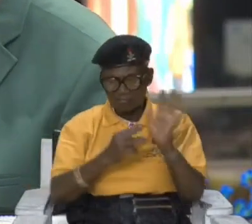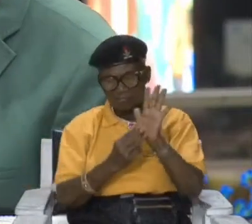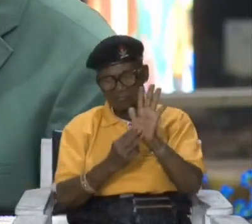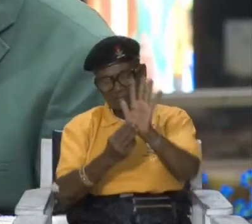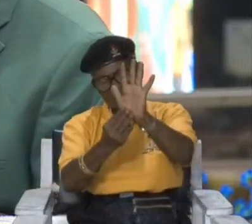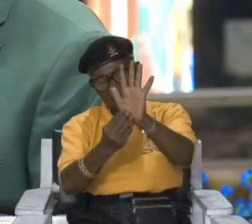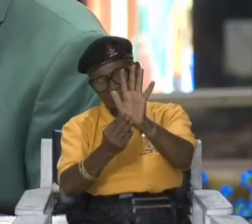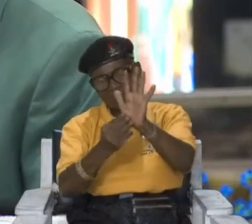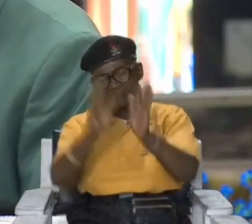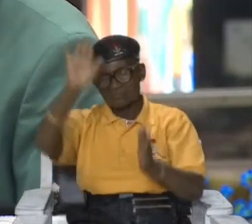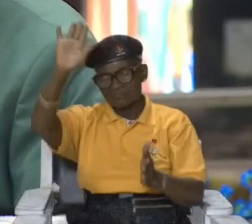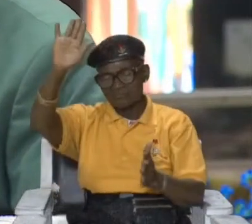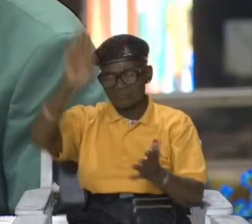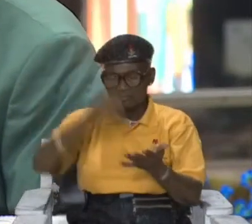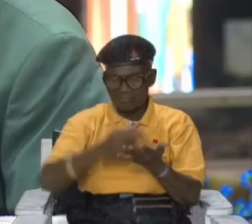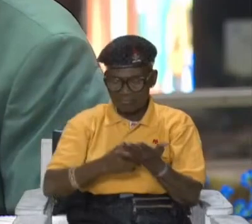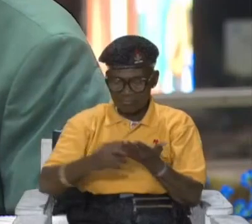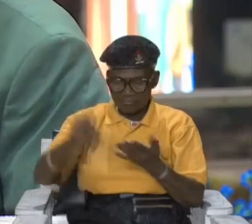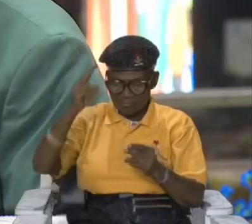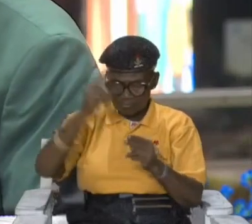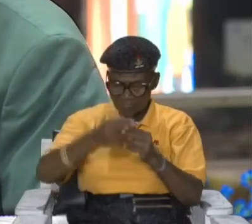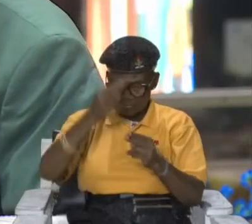name,